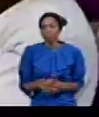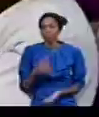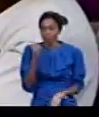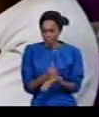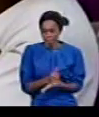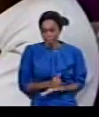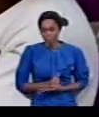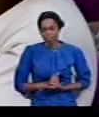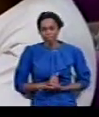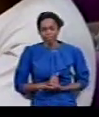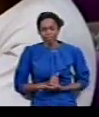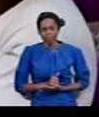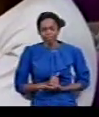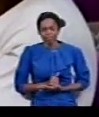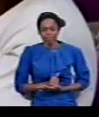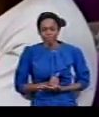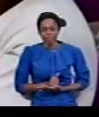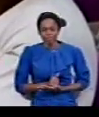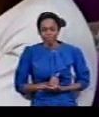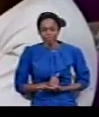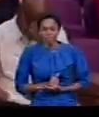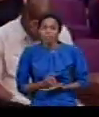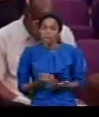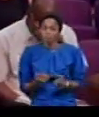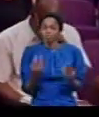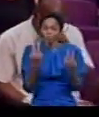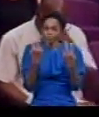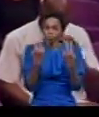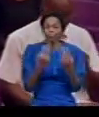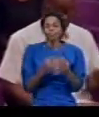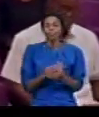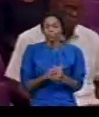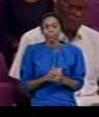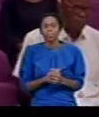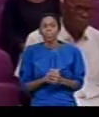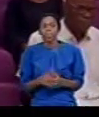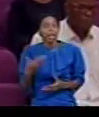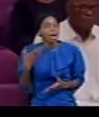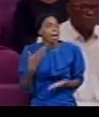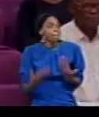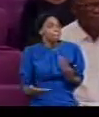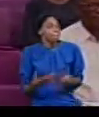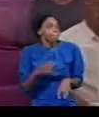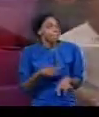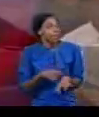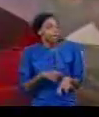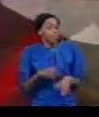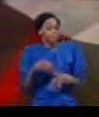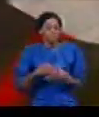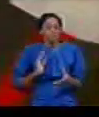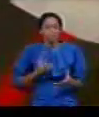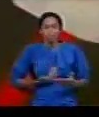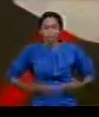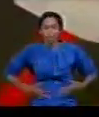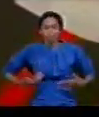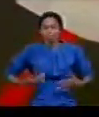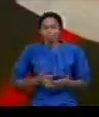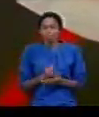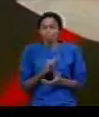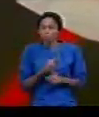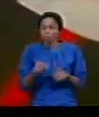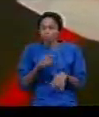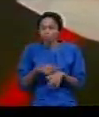Amen. Look up here. There are times in our lives when